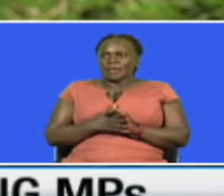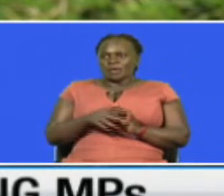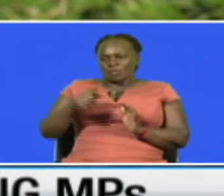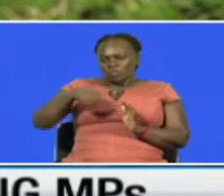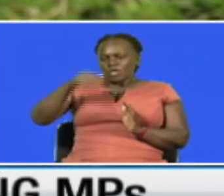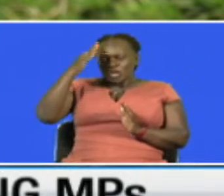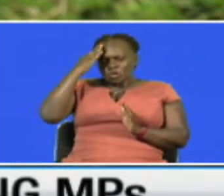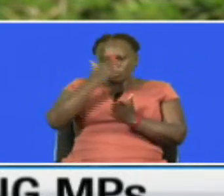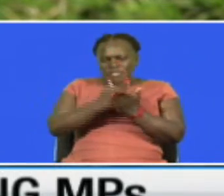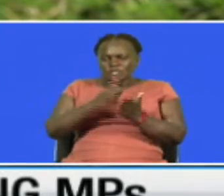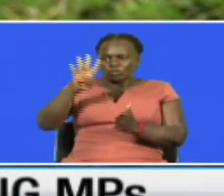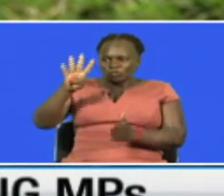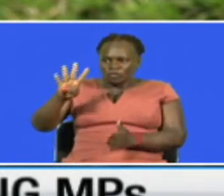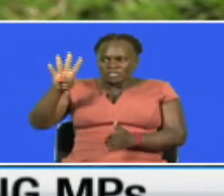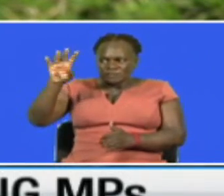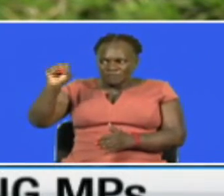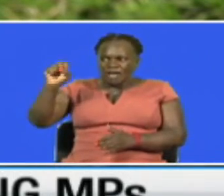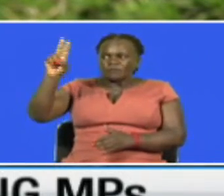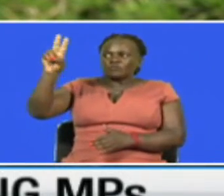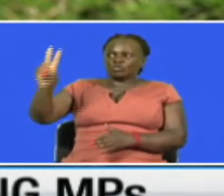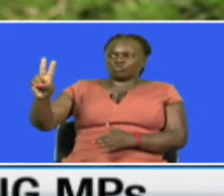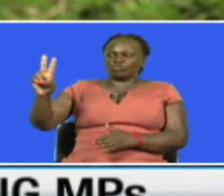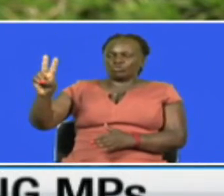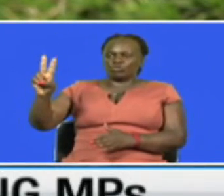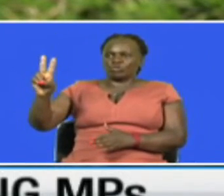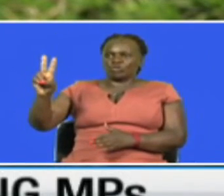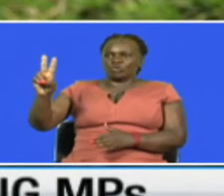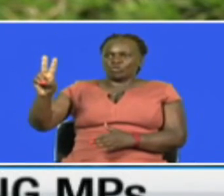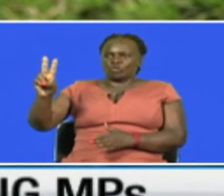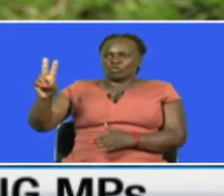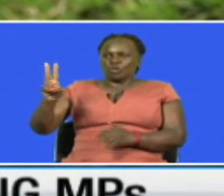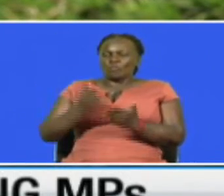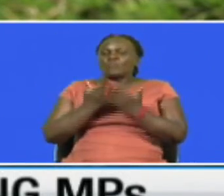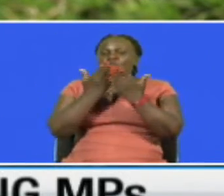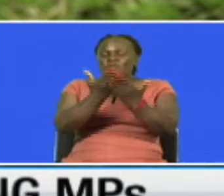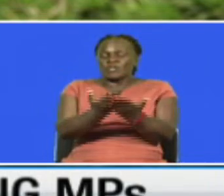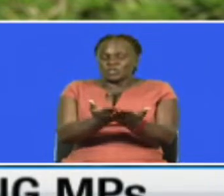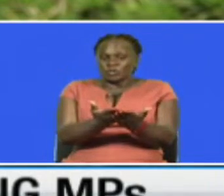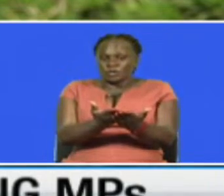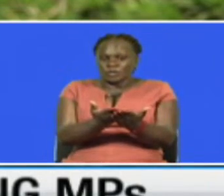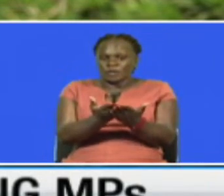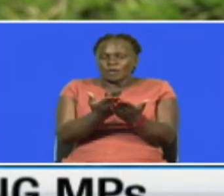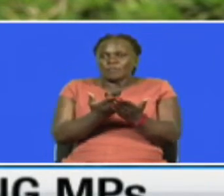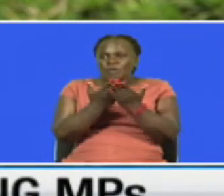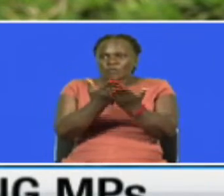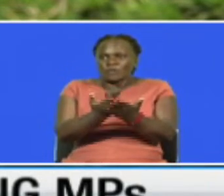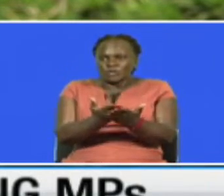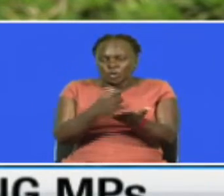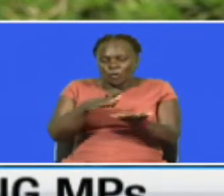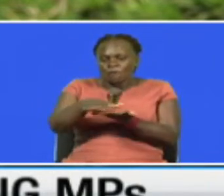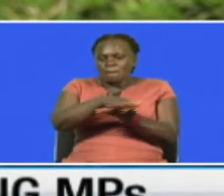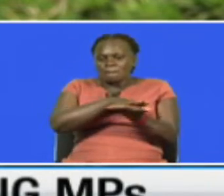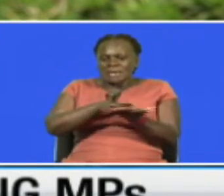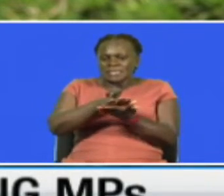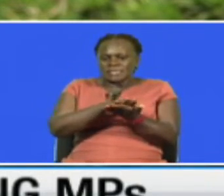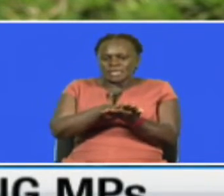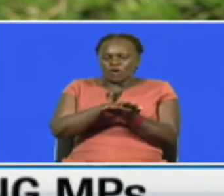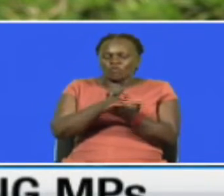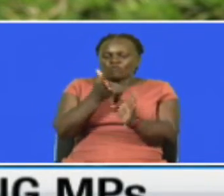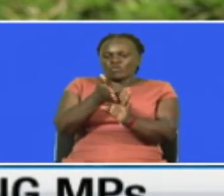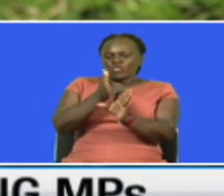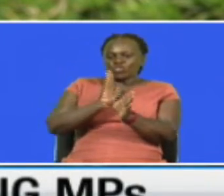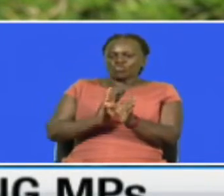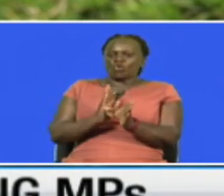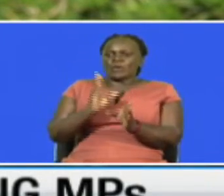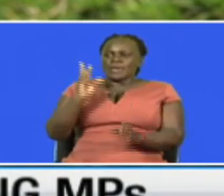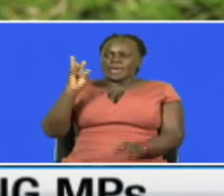know that Section 45(2) is one of the very salient provisions that provide for the grounds of removal of